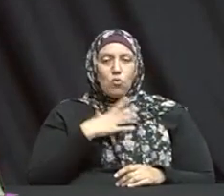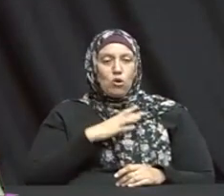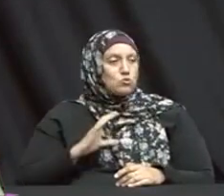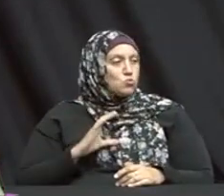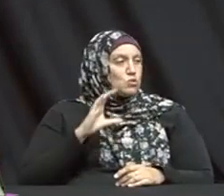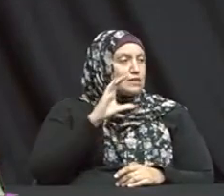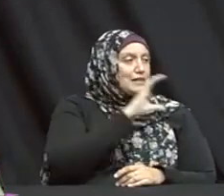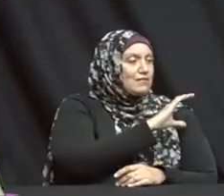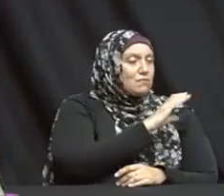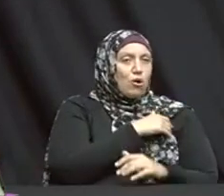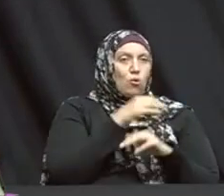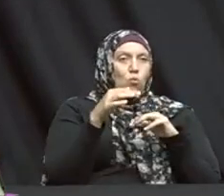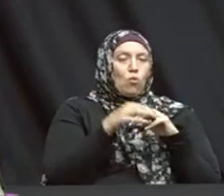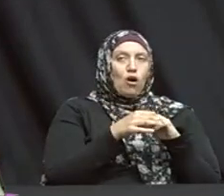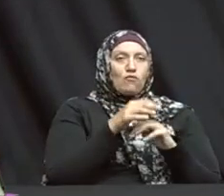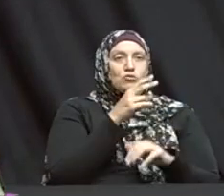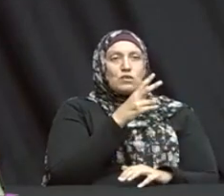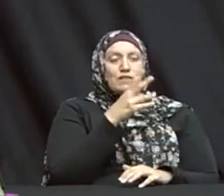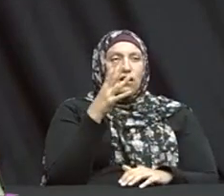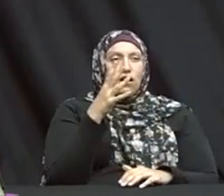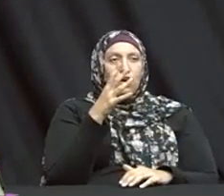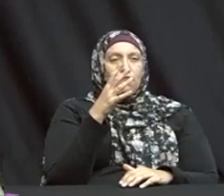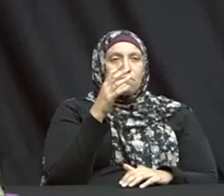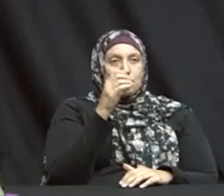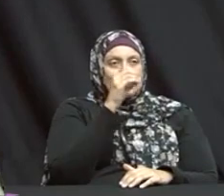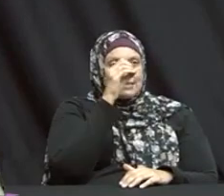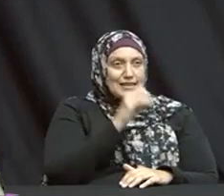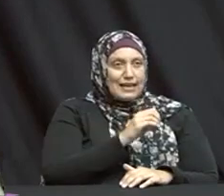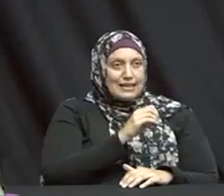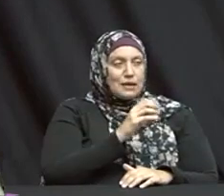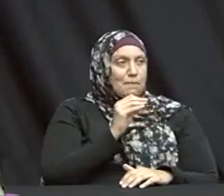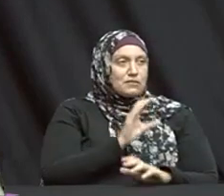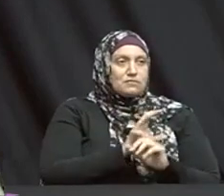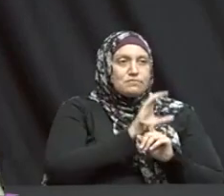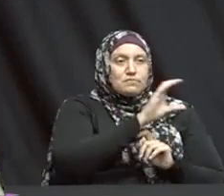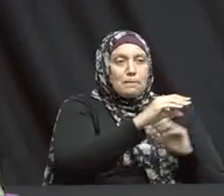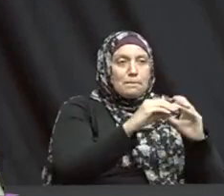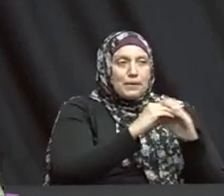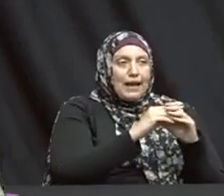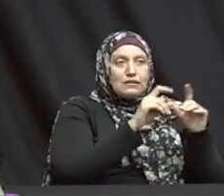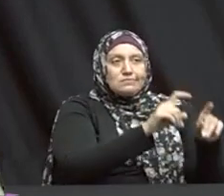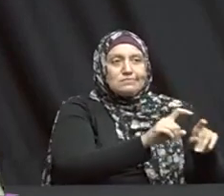invested for a period of 24 months before it is given to her?